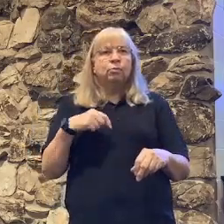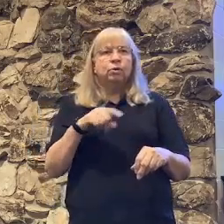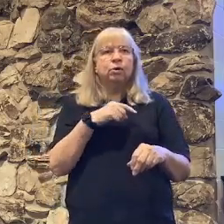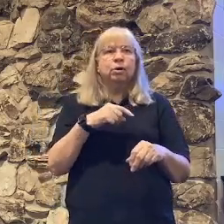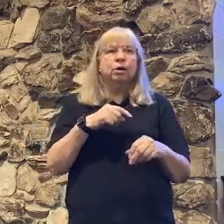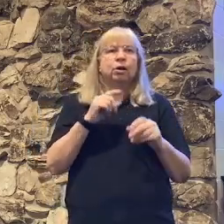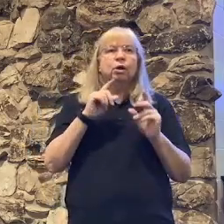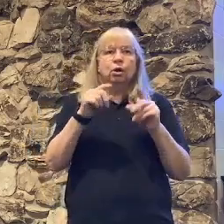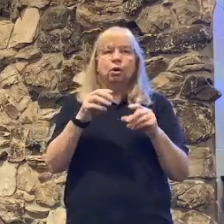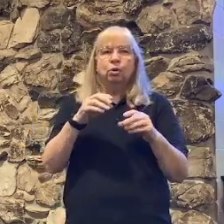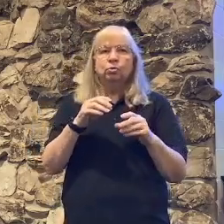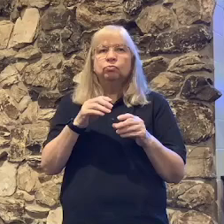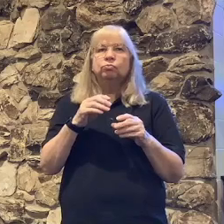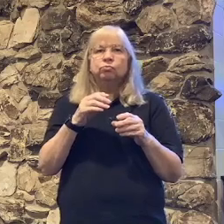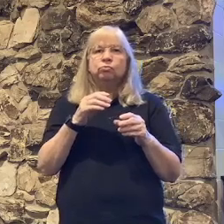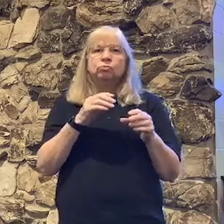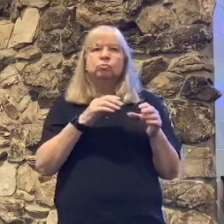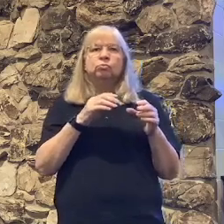week.